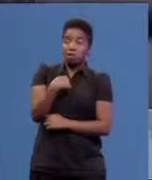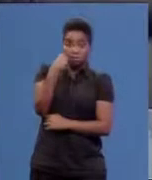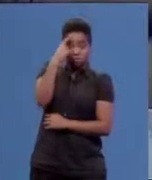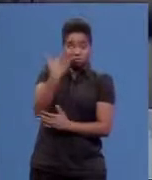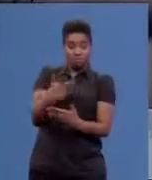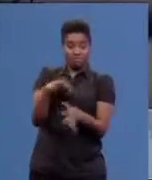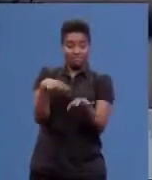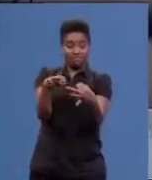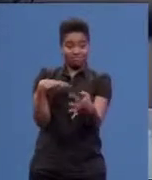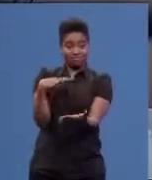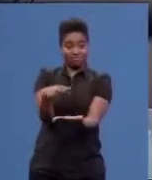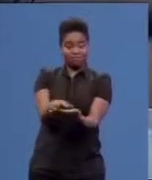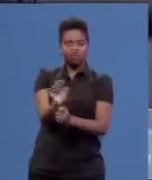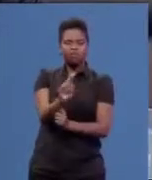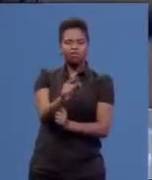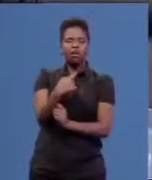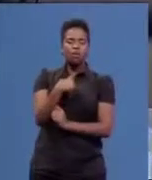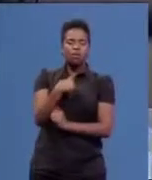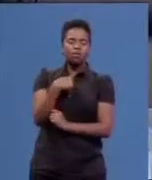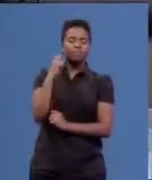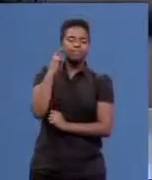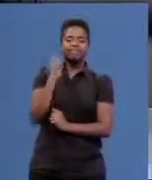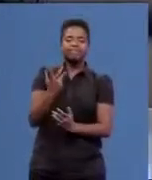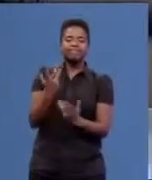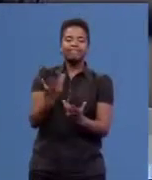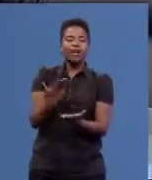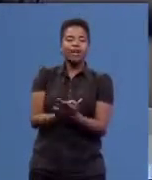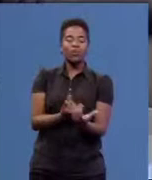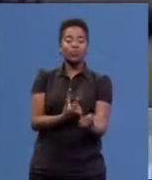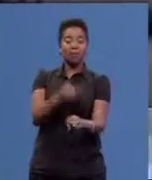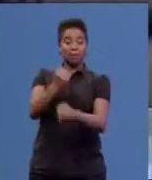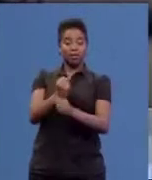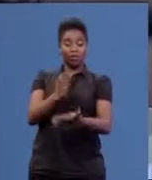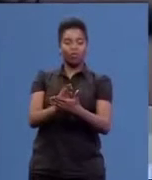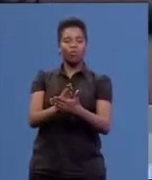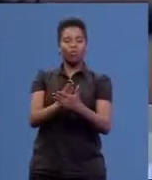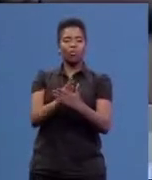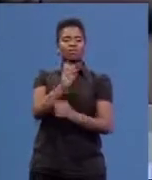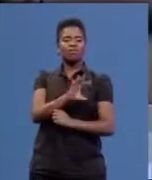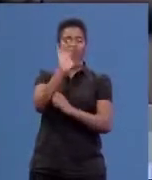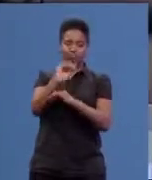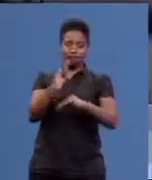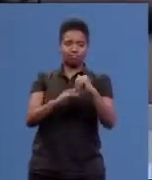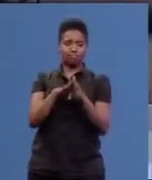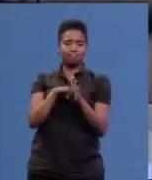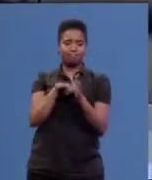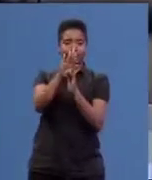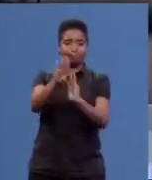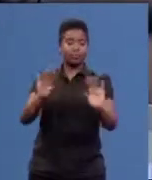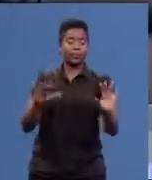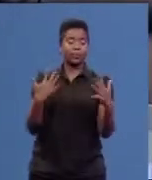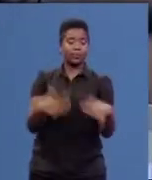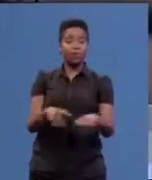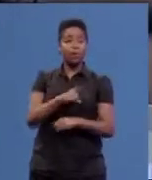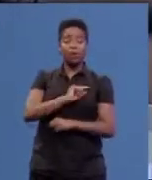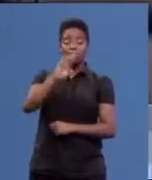about, in our consciences, what is it that we can do to build this country? Because Utata Mandela is part of the first ever